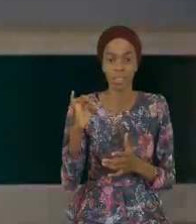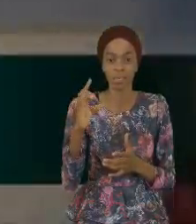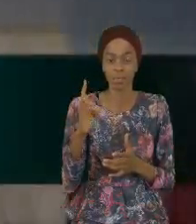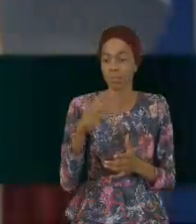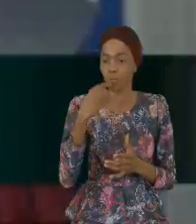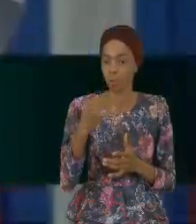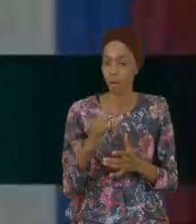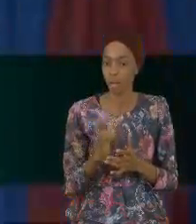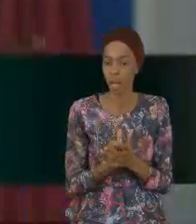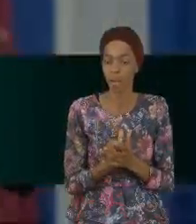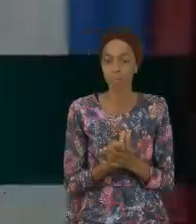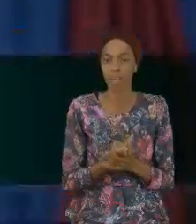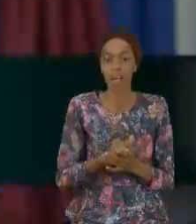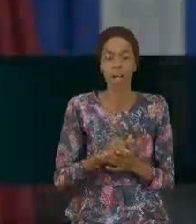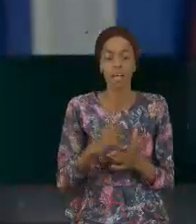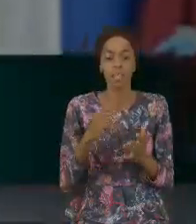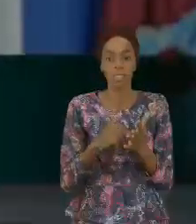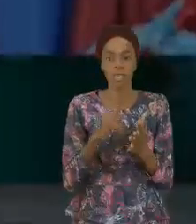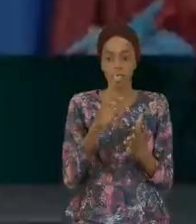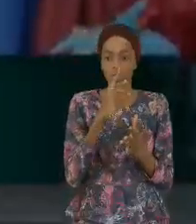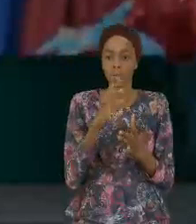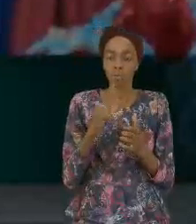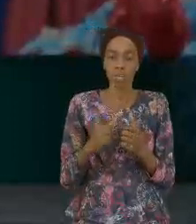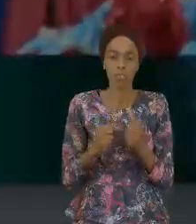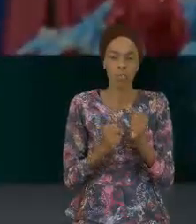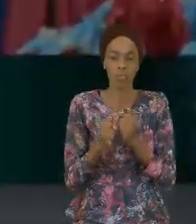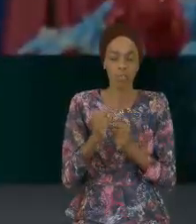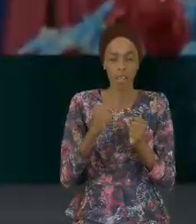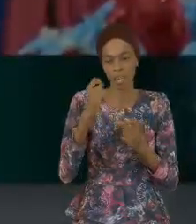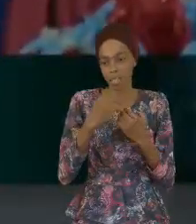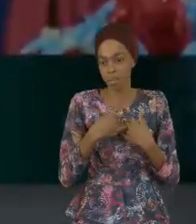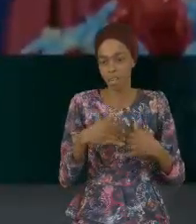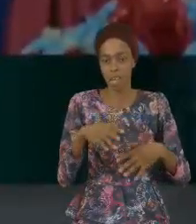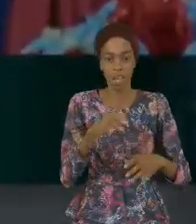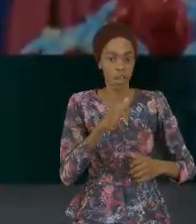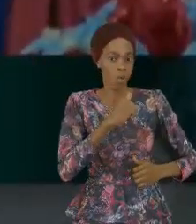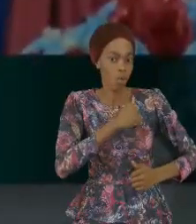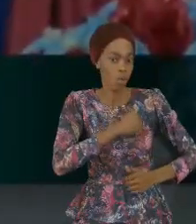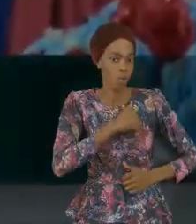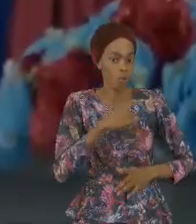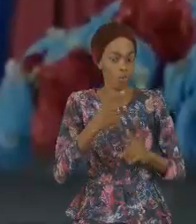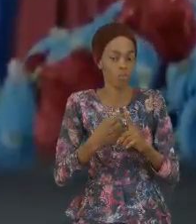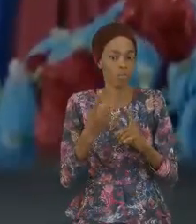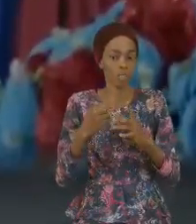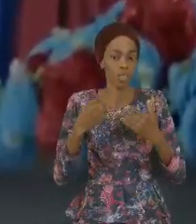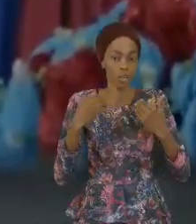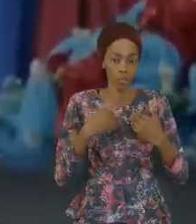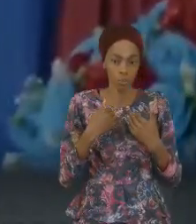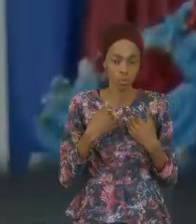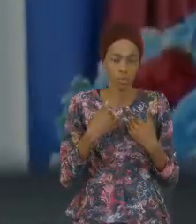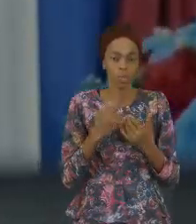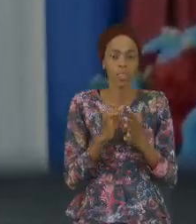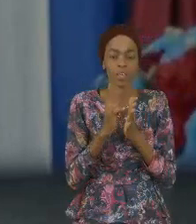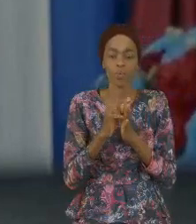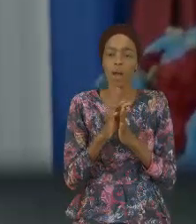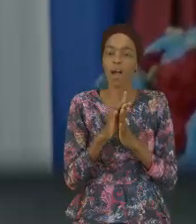as being a warrior from his youth. And who are you to think that you can do this? Not that we're sufficient of